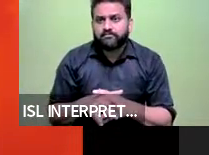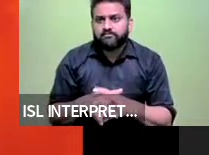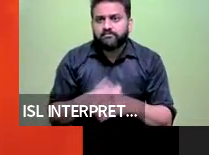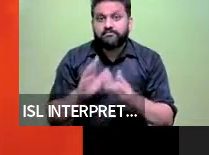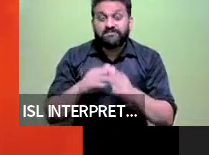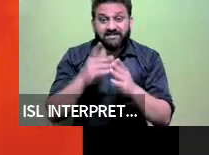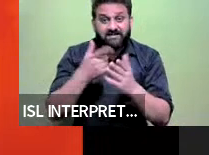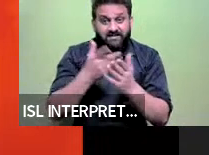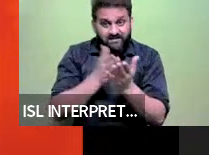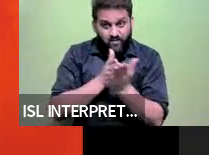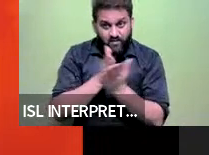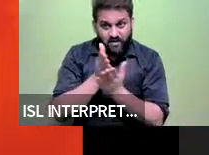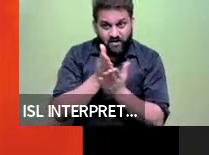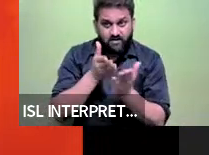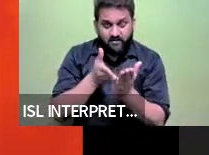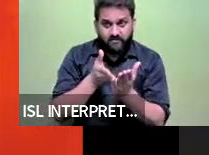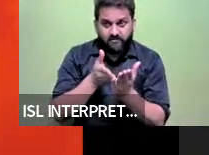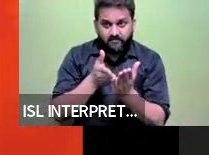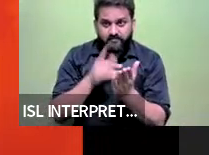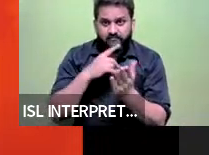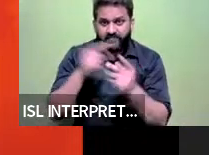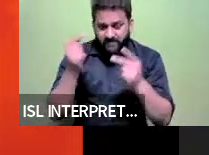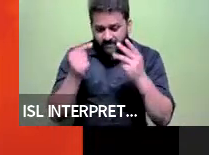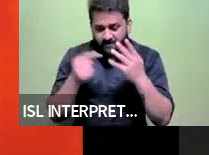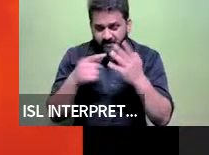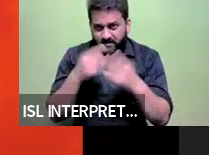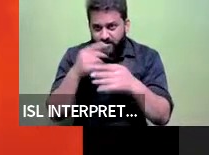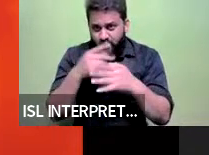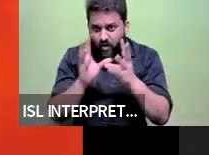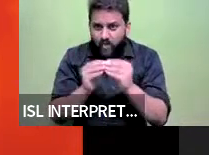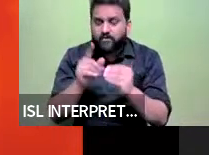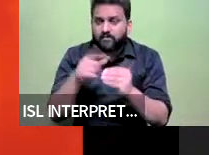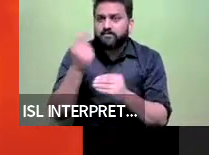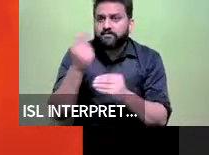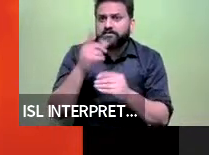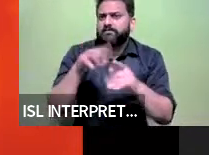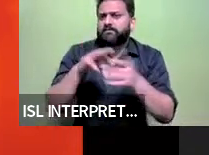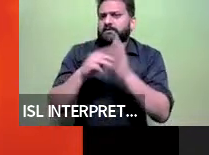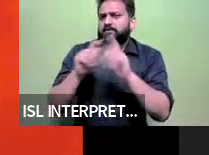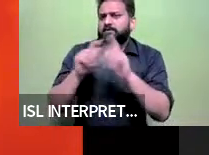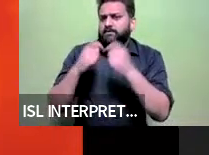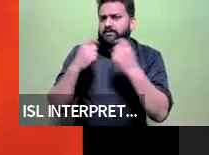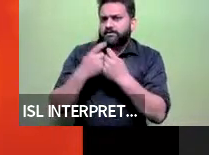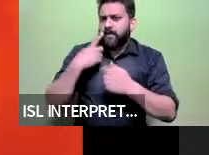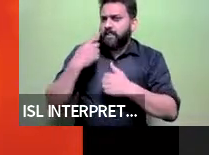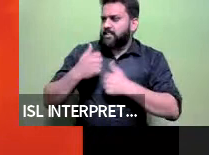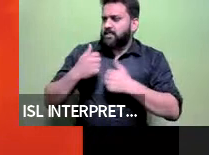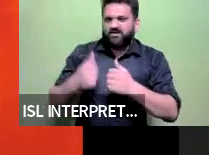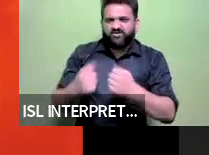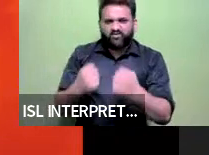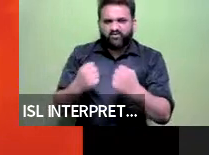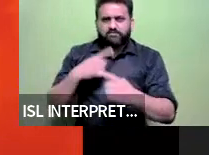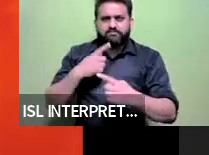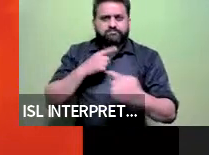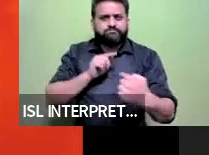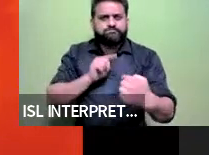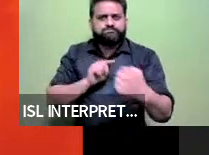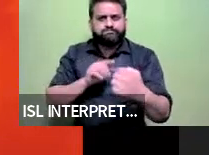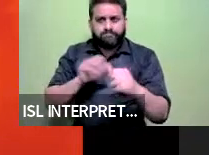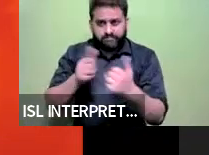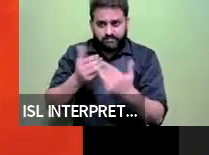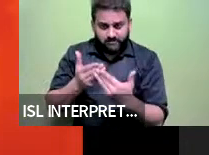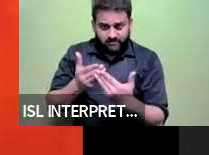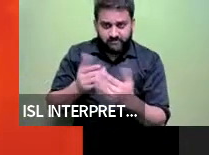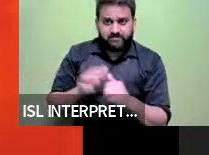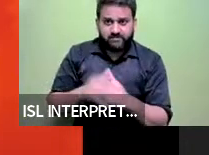that way, these are the things you can use it to make your team a competitive team. Competitive team in